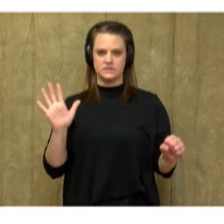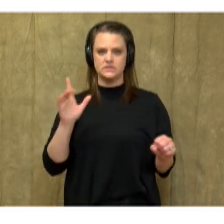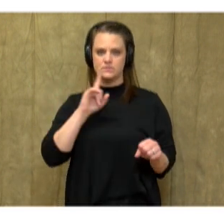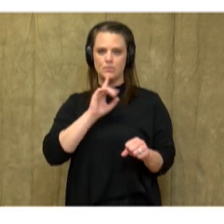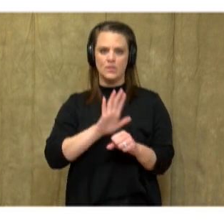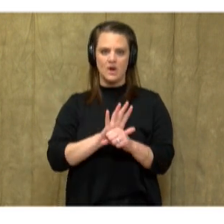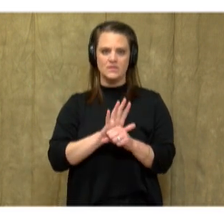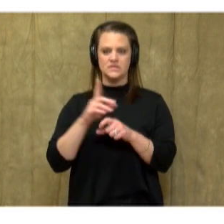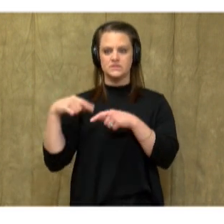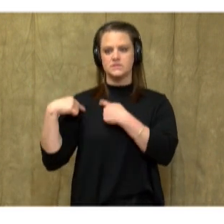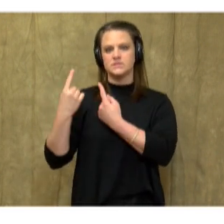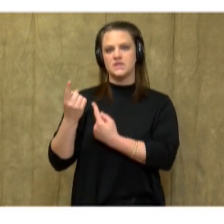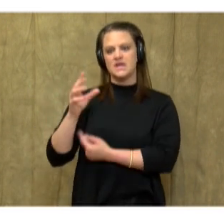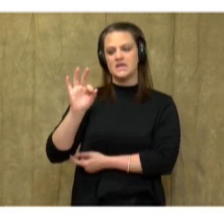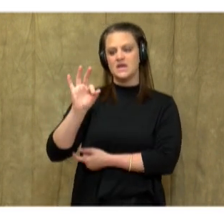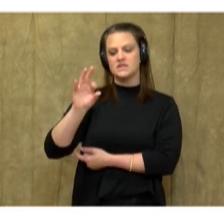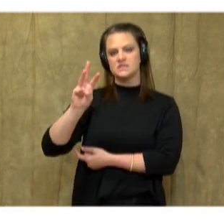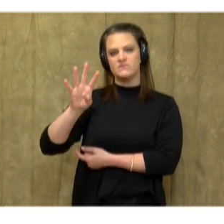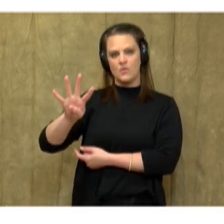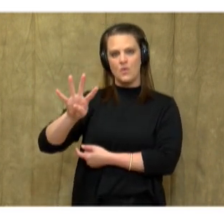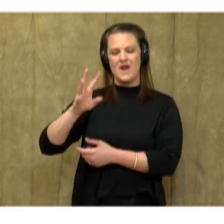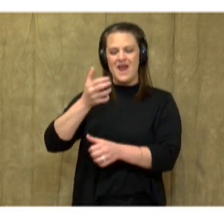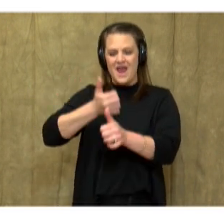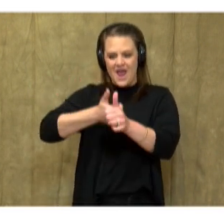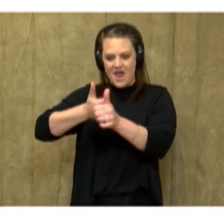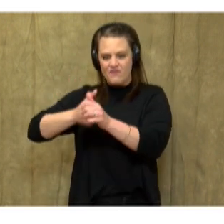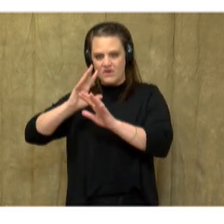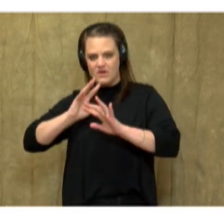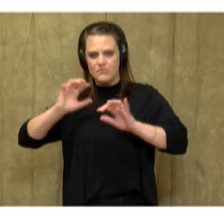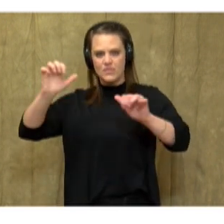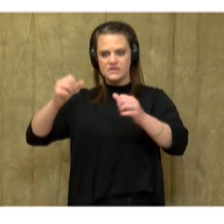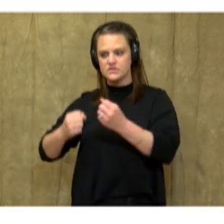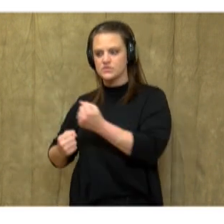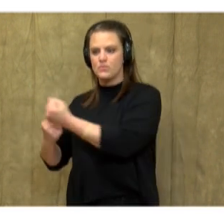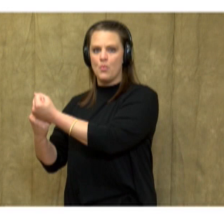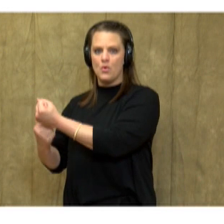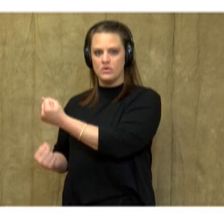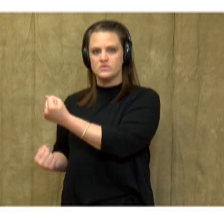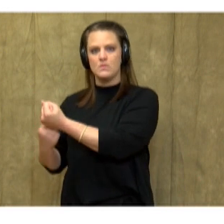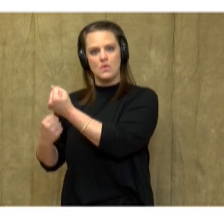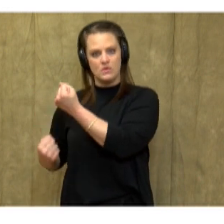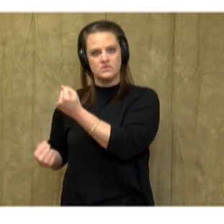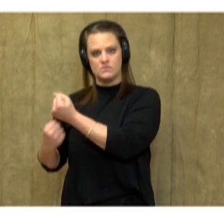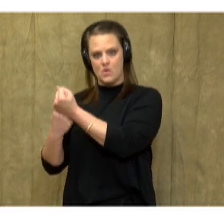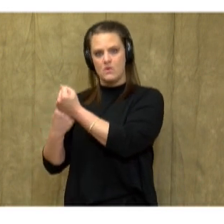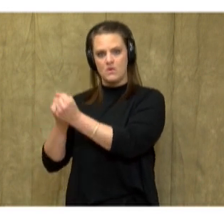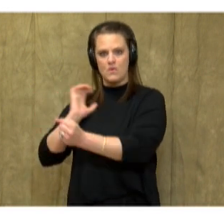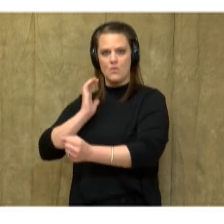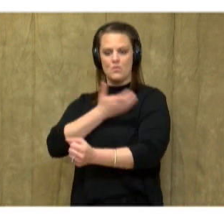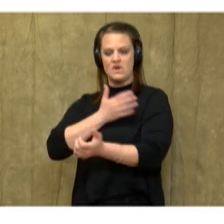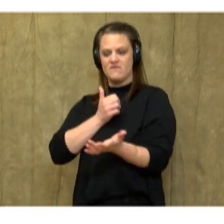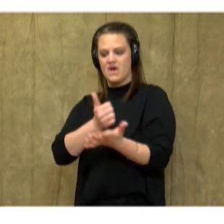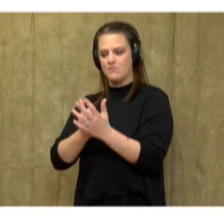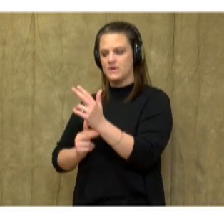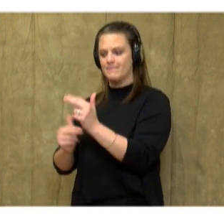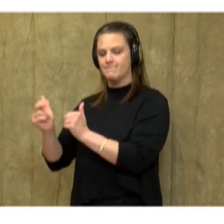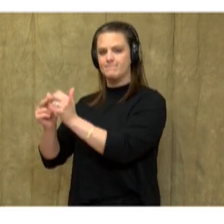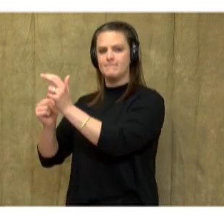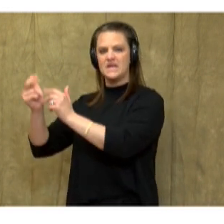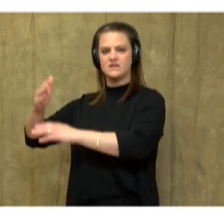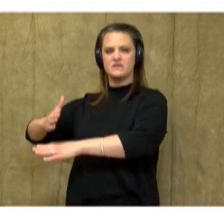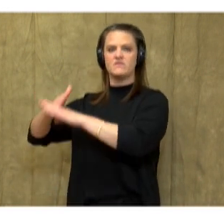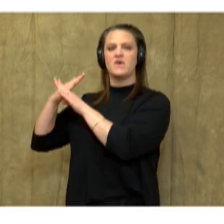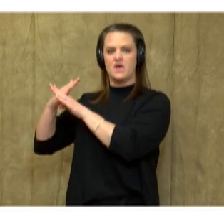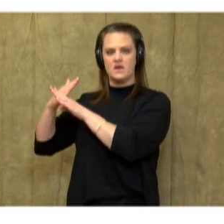Since 1954, every American president has offered support to the people of South Vietnam. We have helped to build, we have helped to